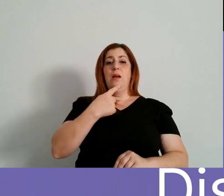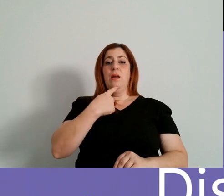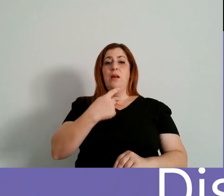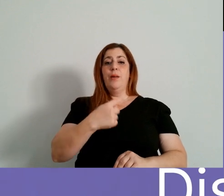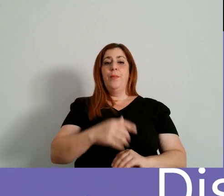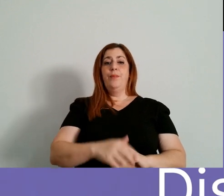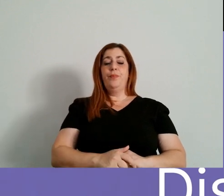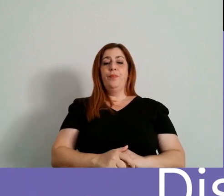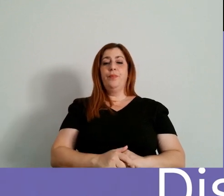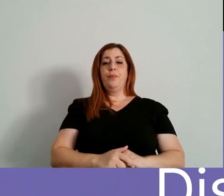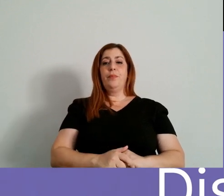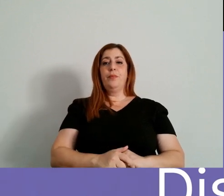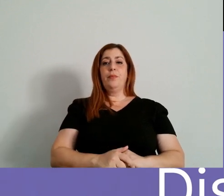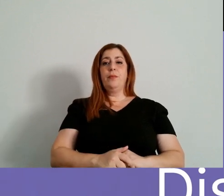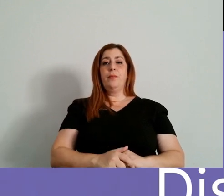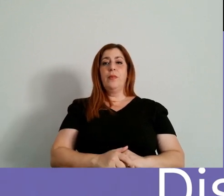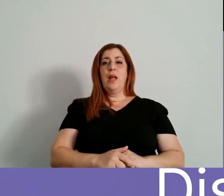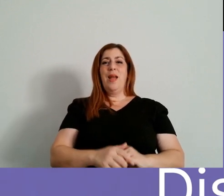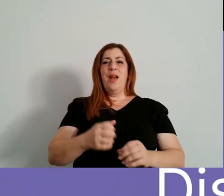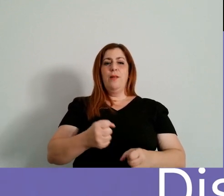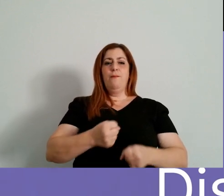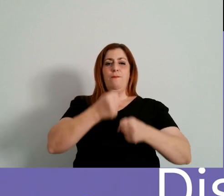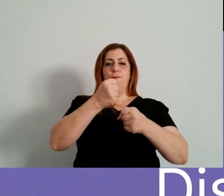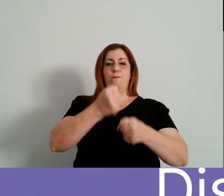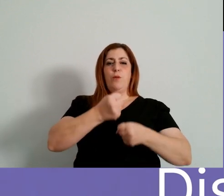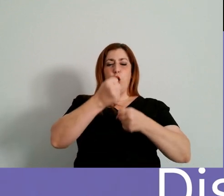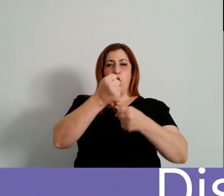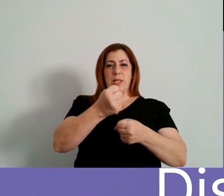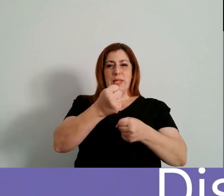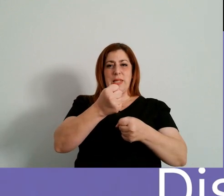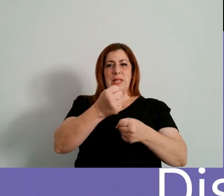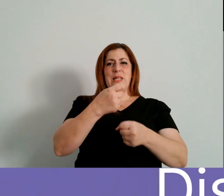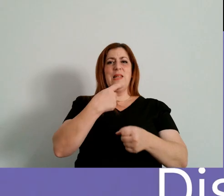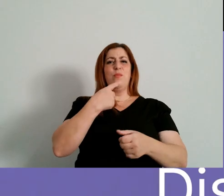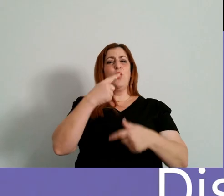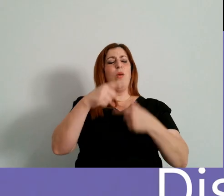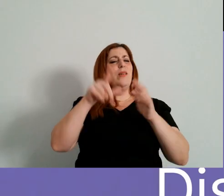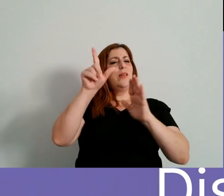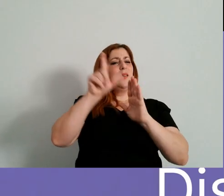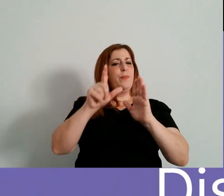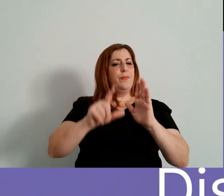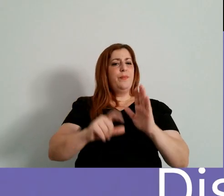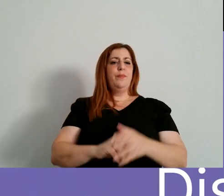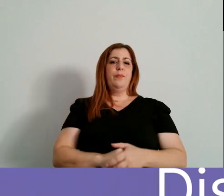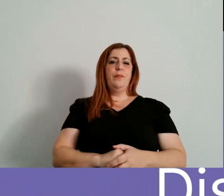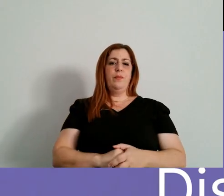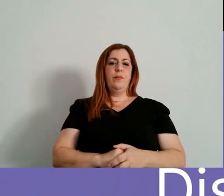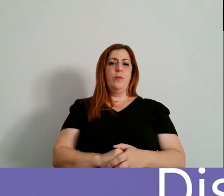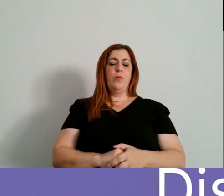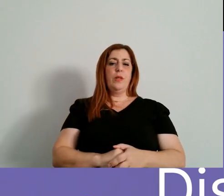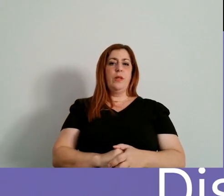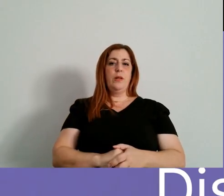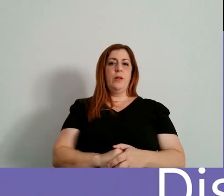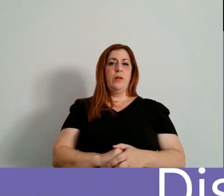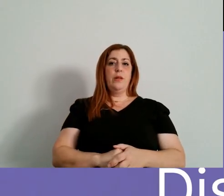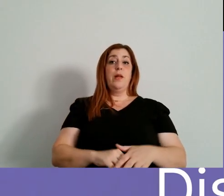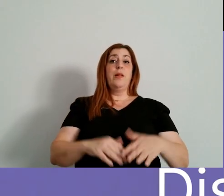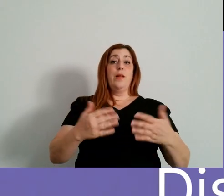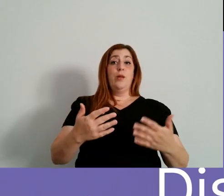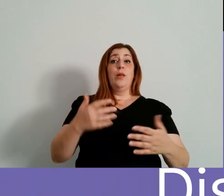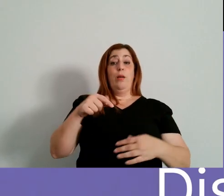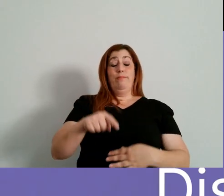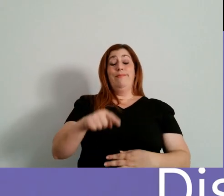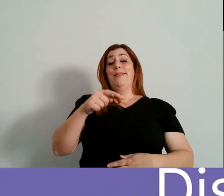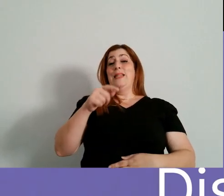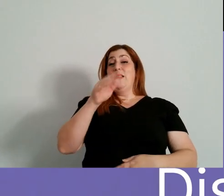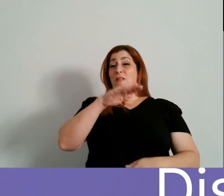from legal aspect for autistic children. May I ask the difficulty of these autistic children are facing when they